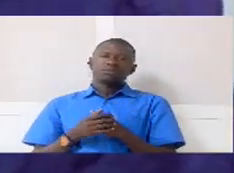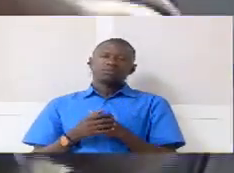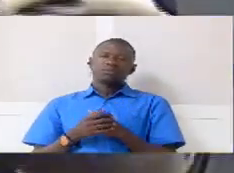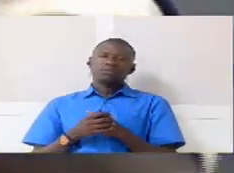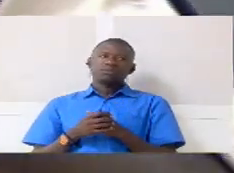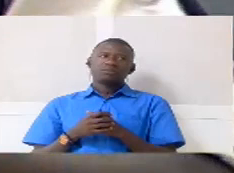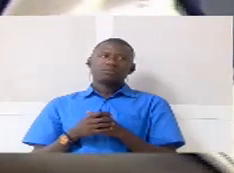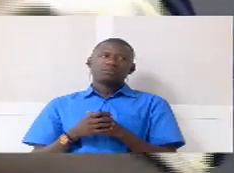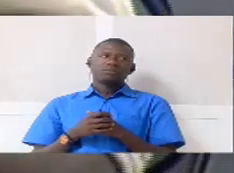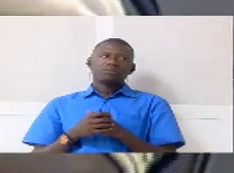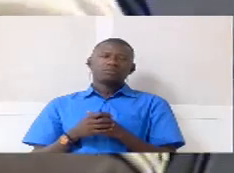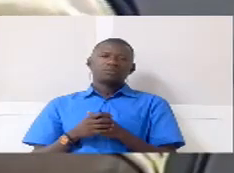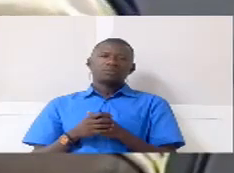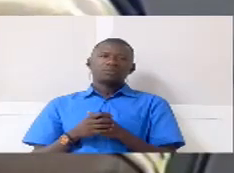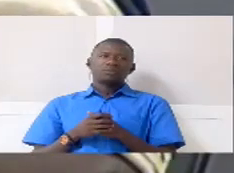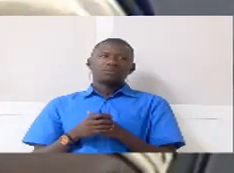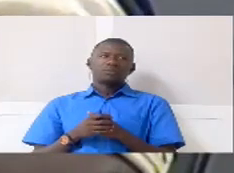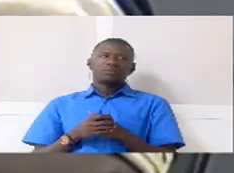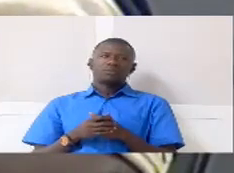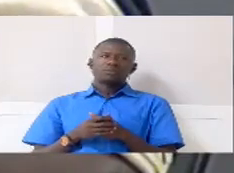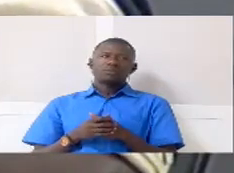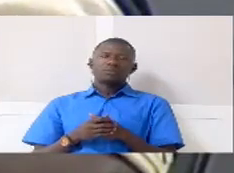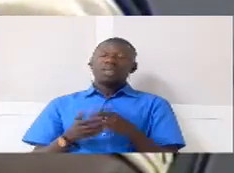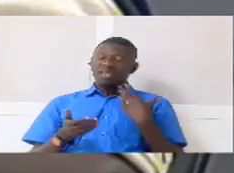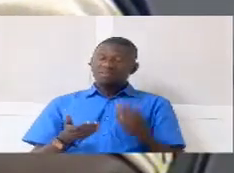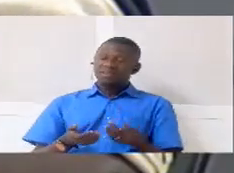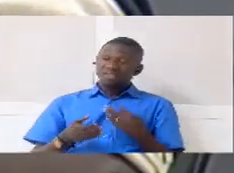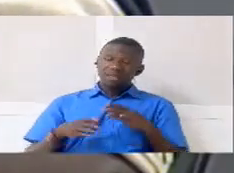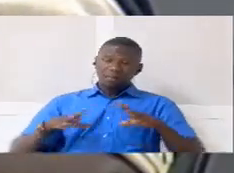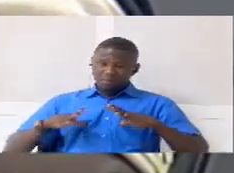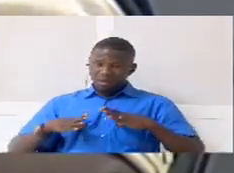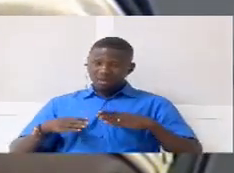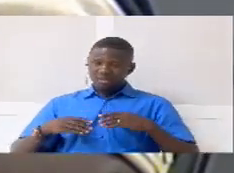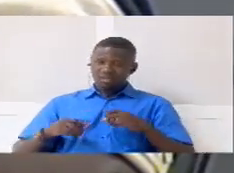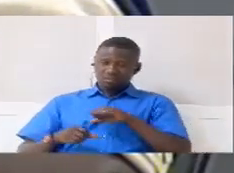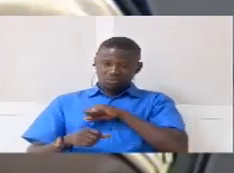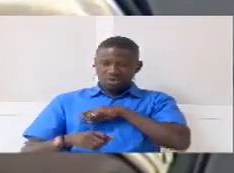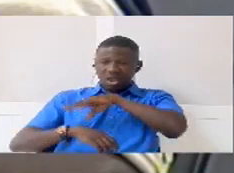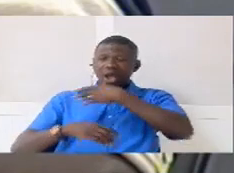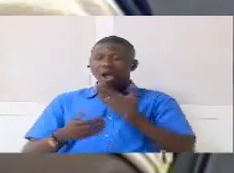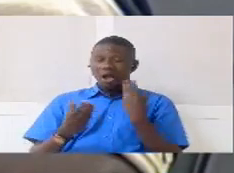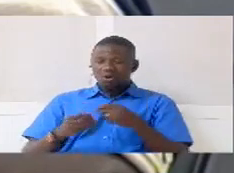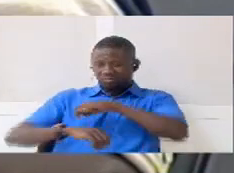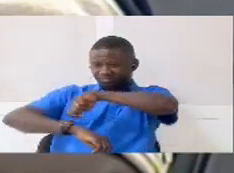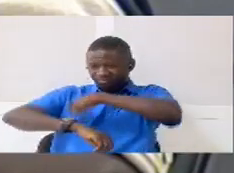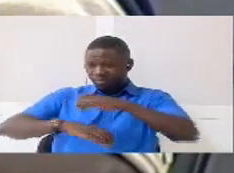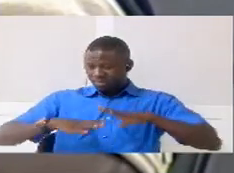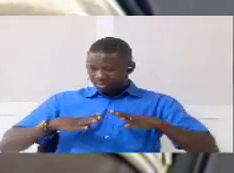fenku ay ginin karosile so even the preparation on its own is having a big question